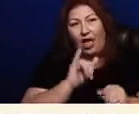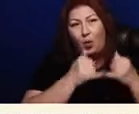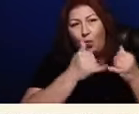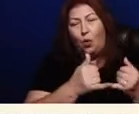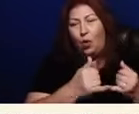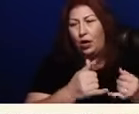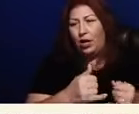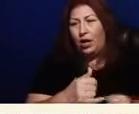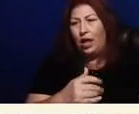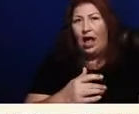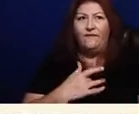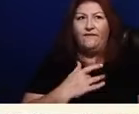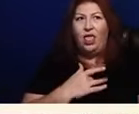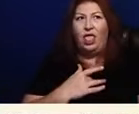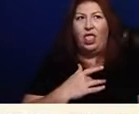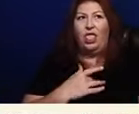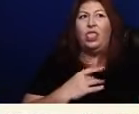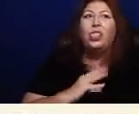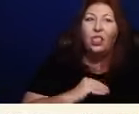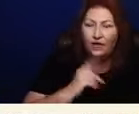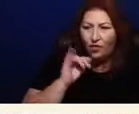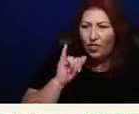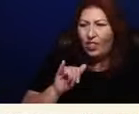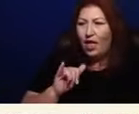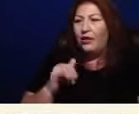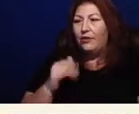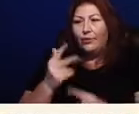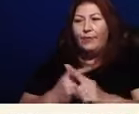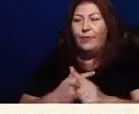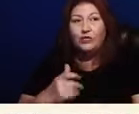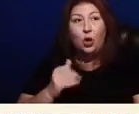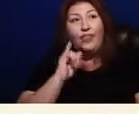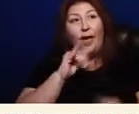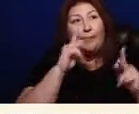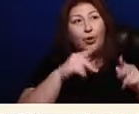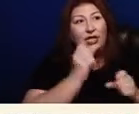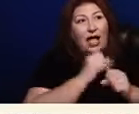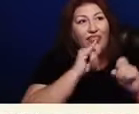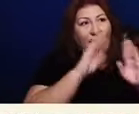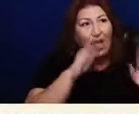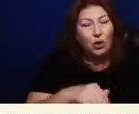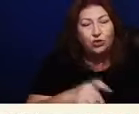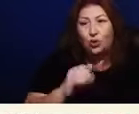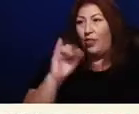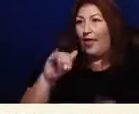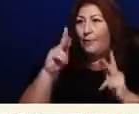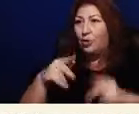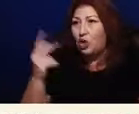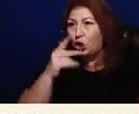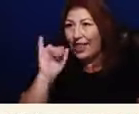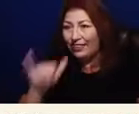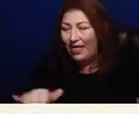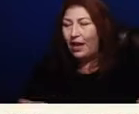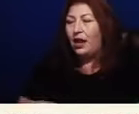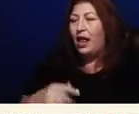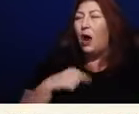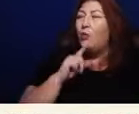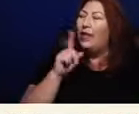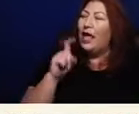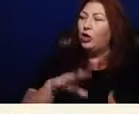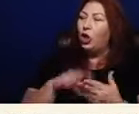for 3 months, or, you know, this person got this new house, or this person looks like this, or, you know, and what I really had to learn is that,